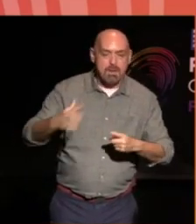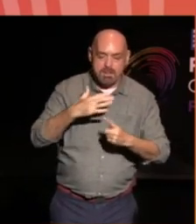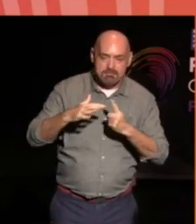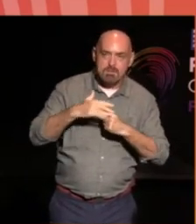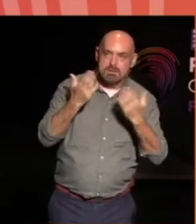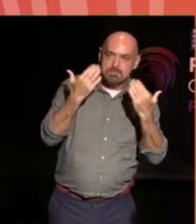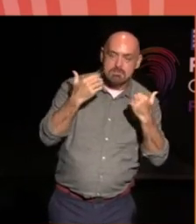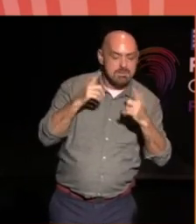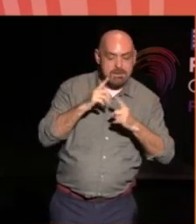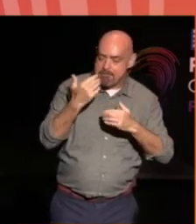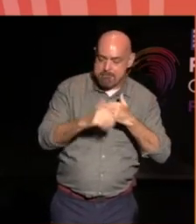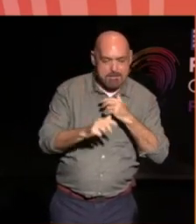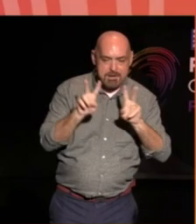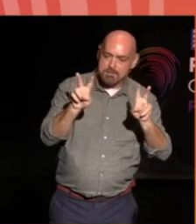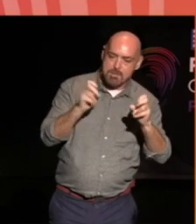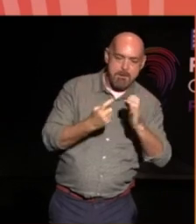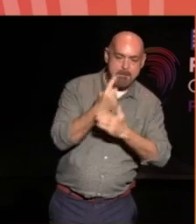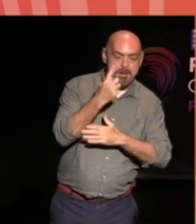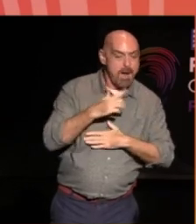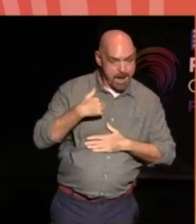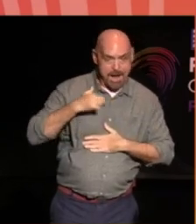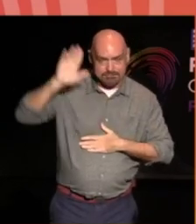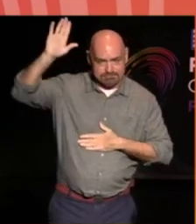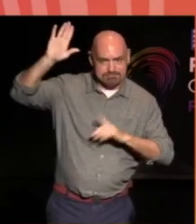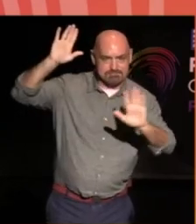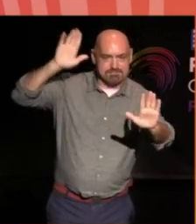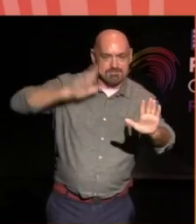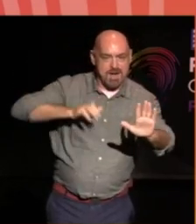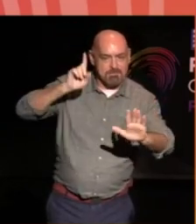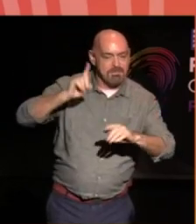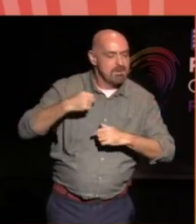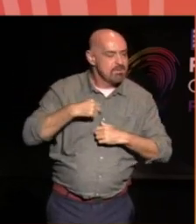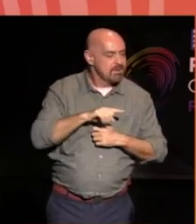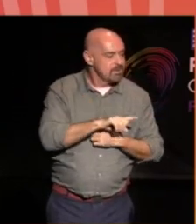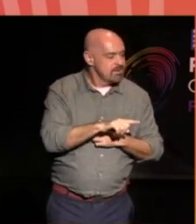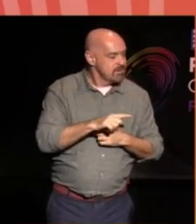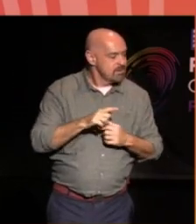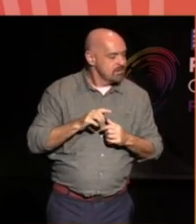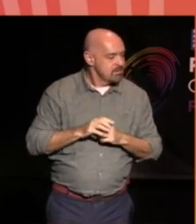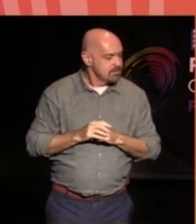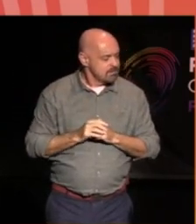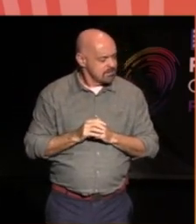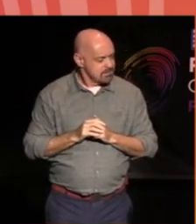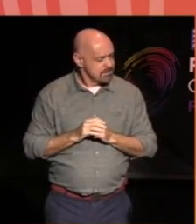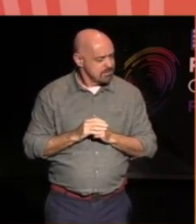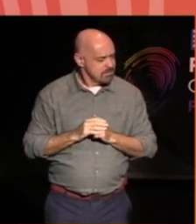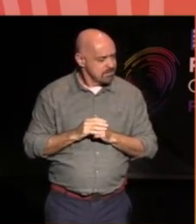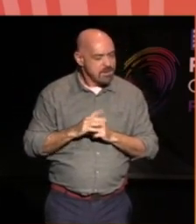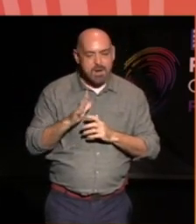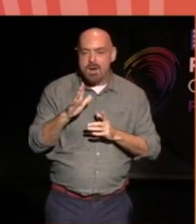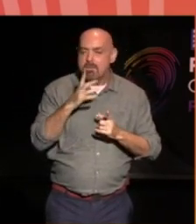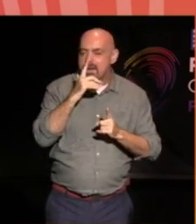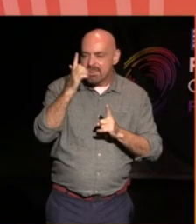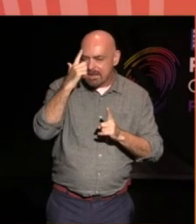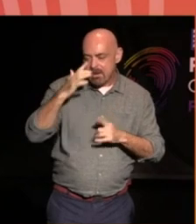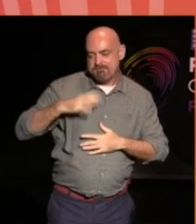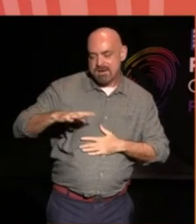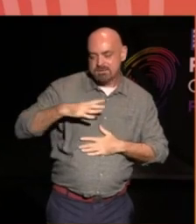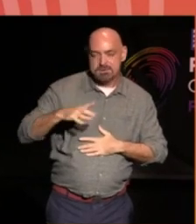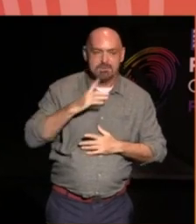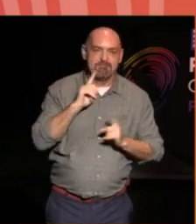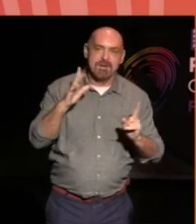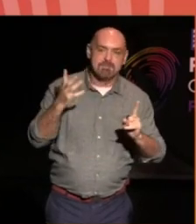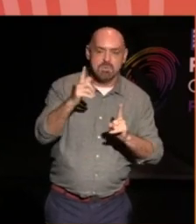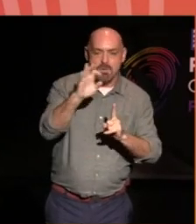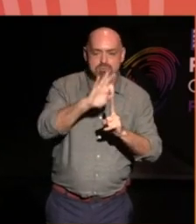never comes up until usually I bring it up. But I suspect, I guess, the equivalent in fashion of the volume house builders is somewhere like Primark, right? So even though